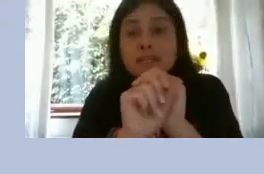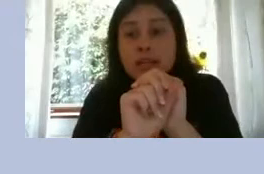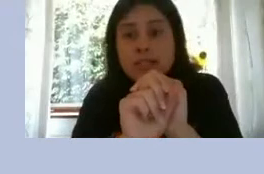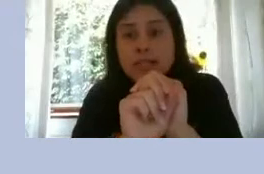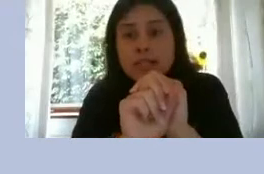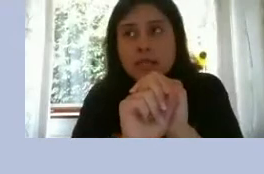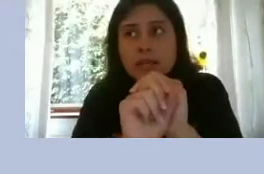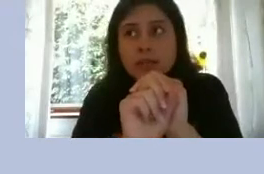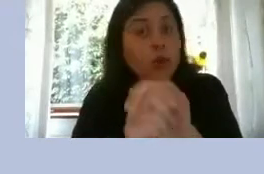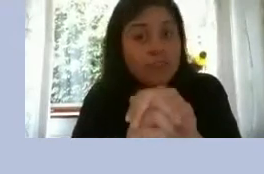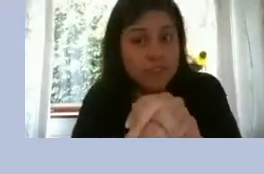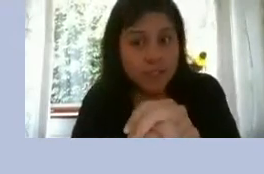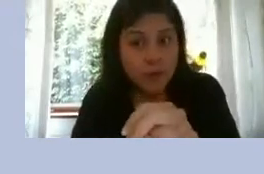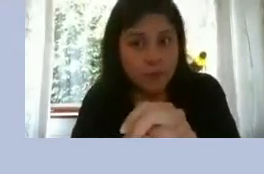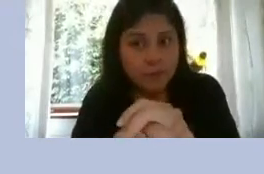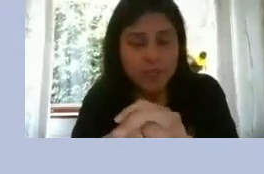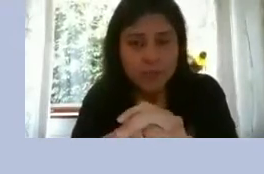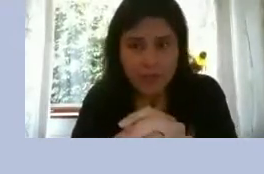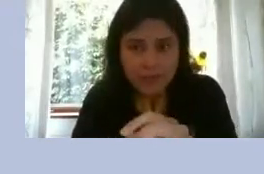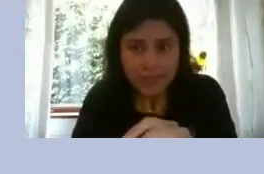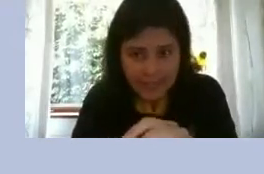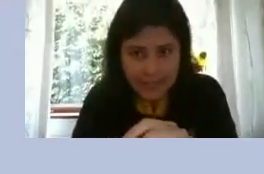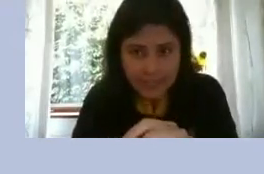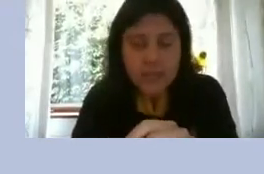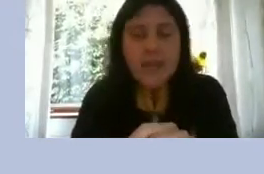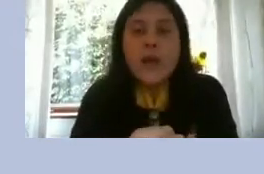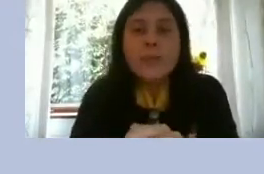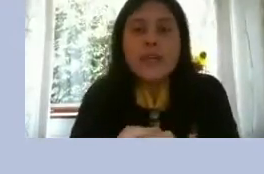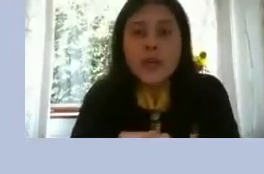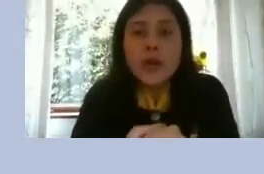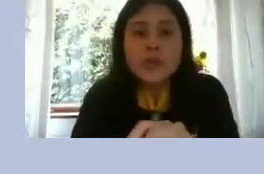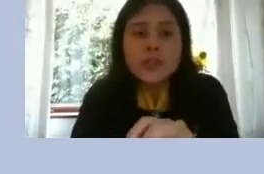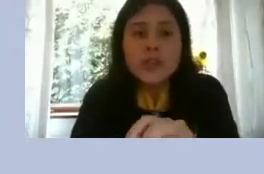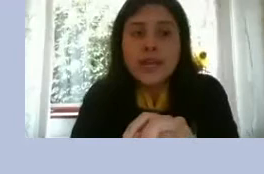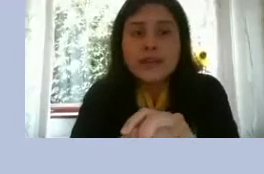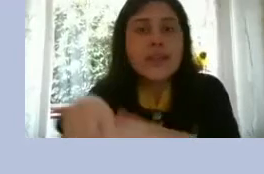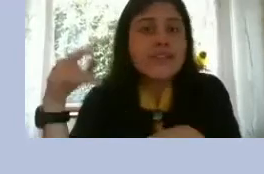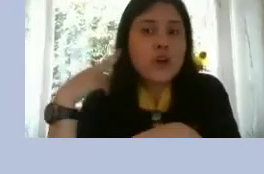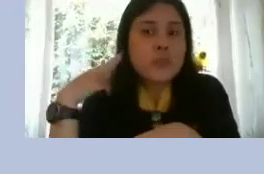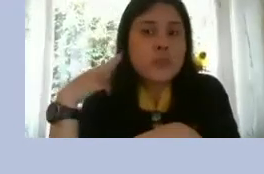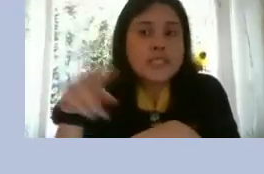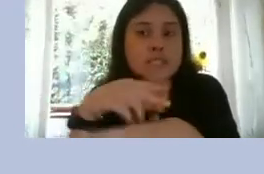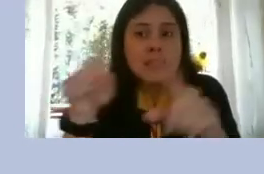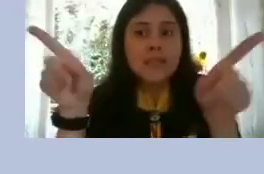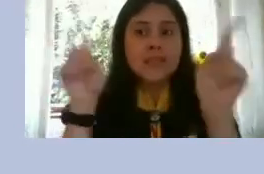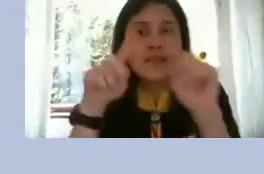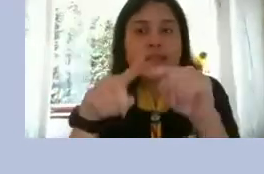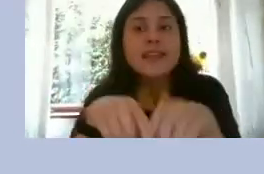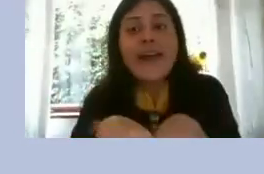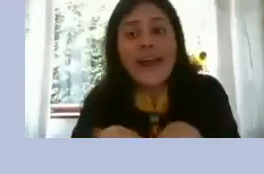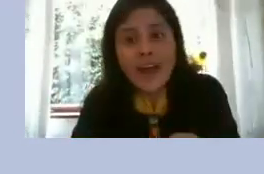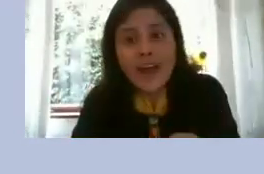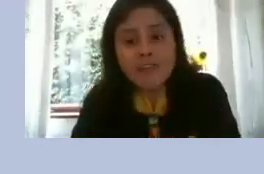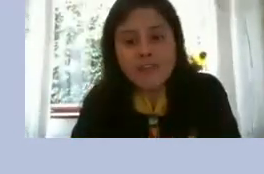they started 12 years ago in 2008 because the deaf community